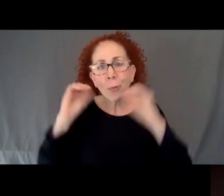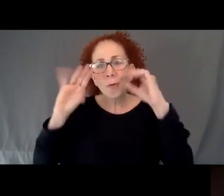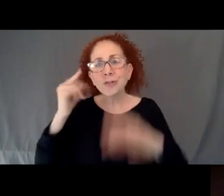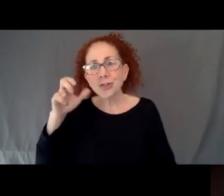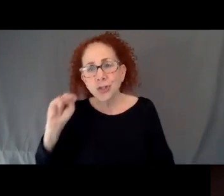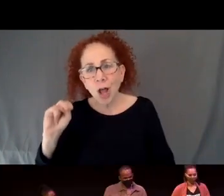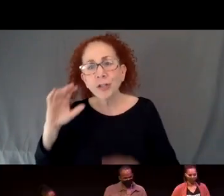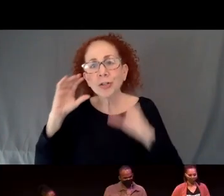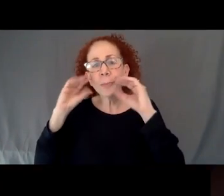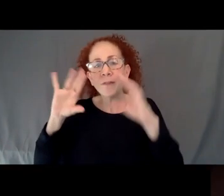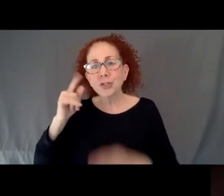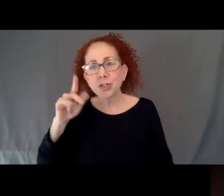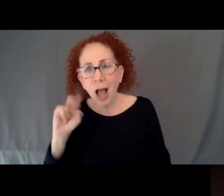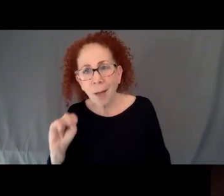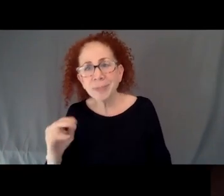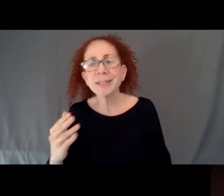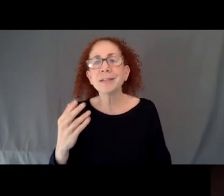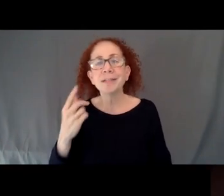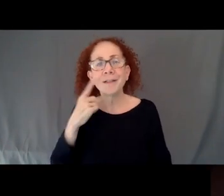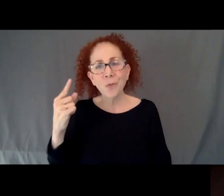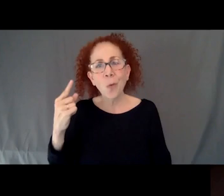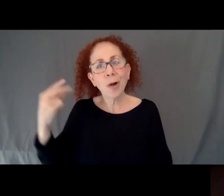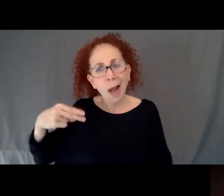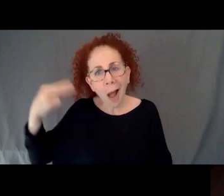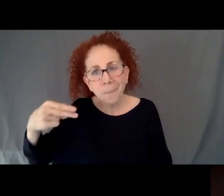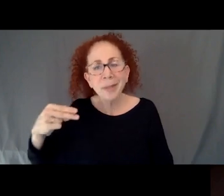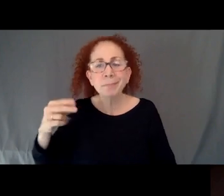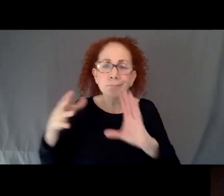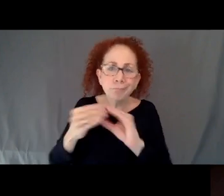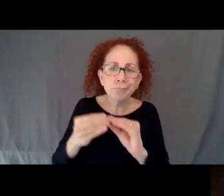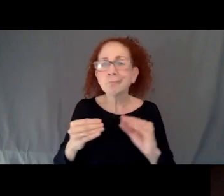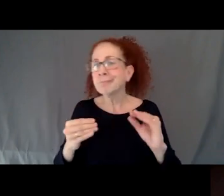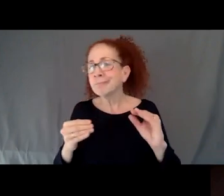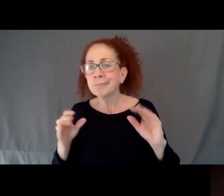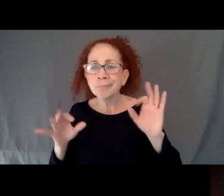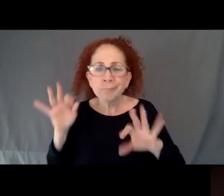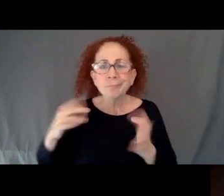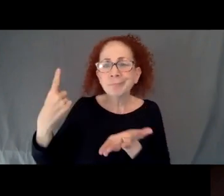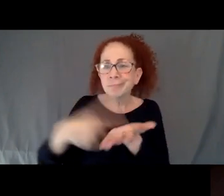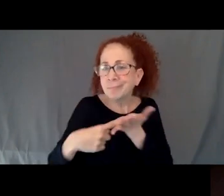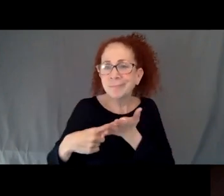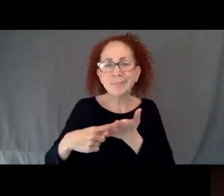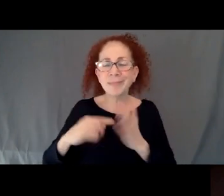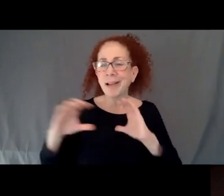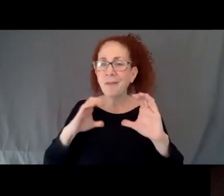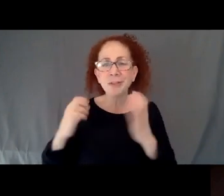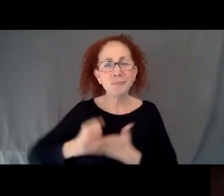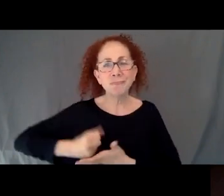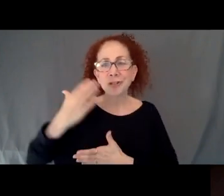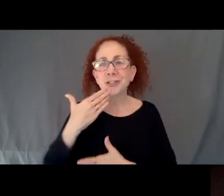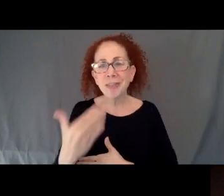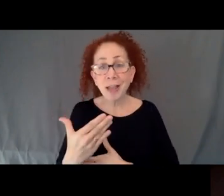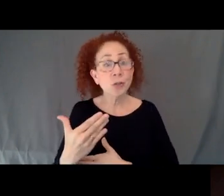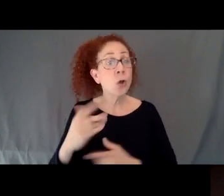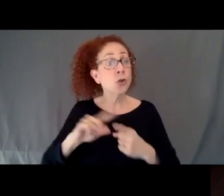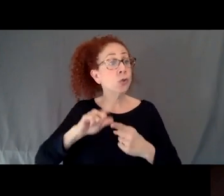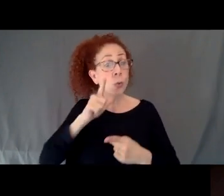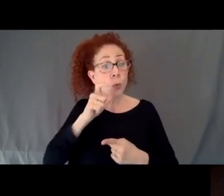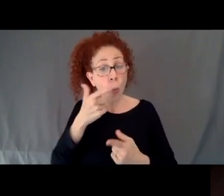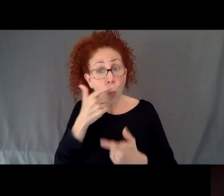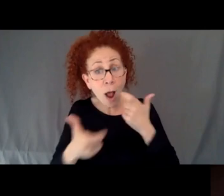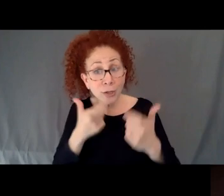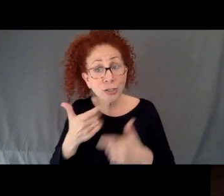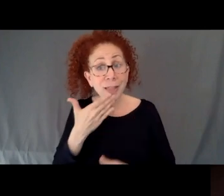Johnson and Professor Thompson for coming and offering their insights on dance to enrich this conversation. And thank you to everybody who tuned